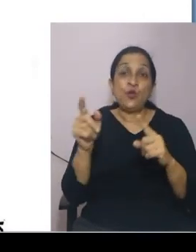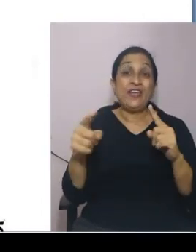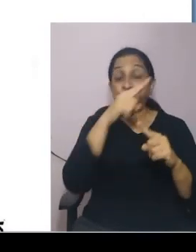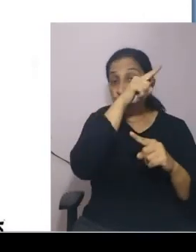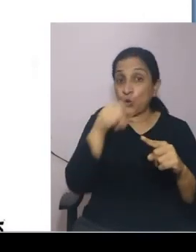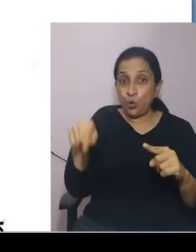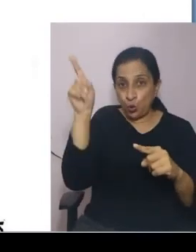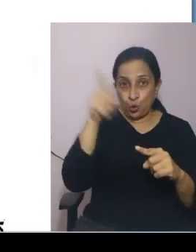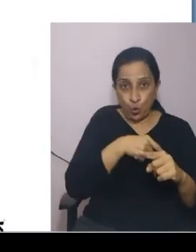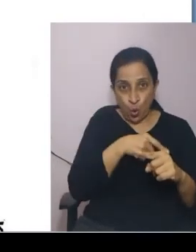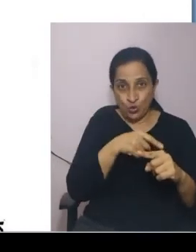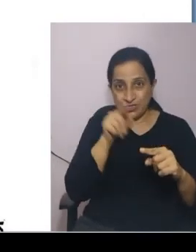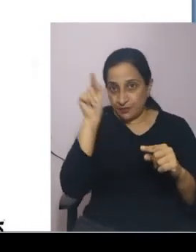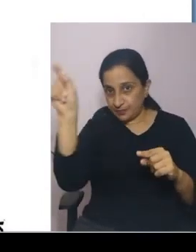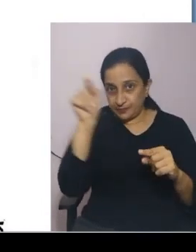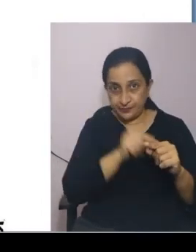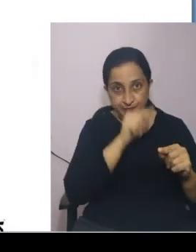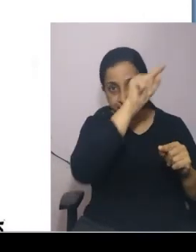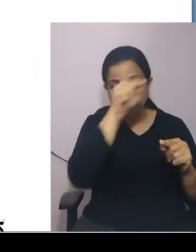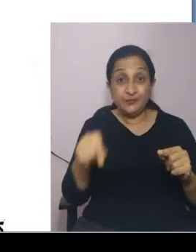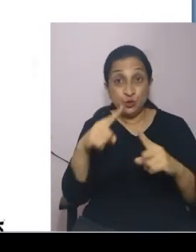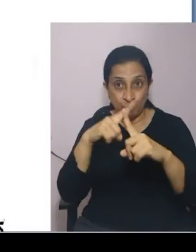when you cross multiply this,